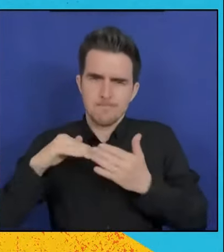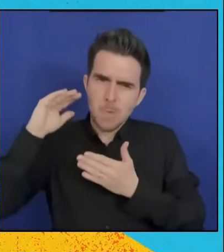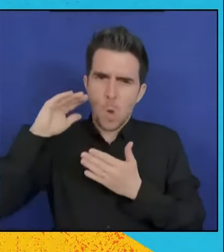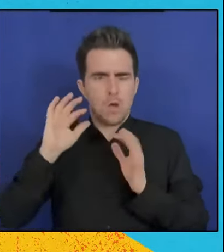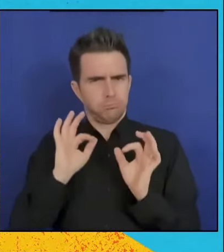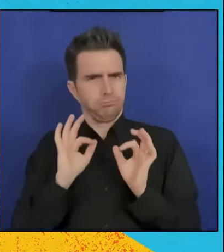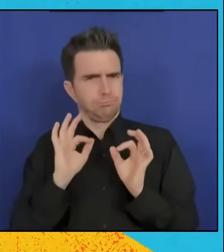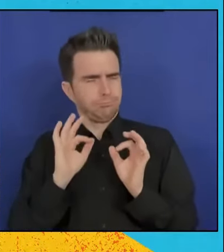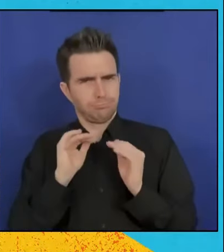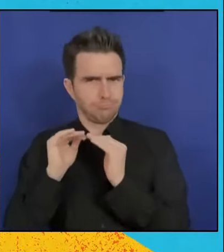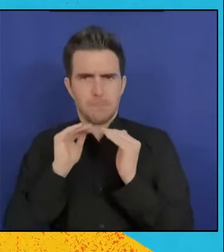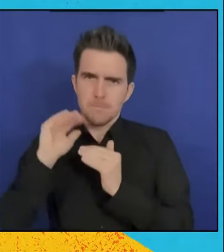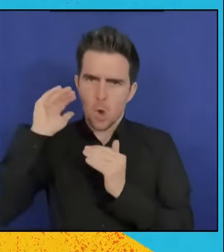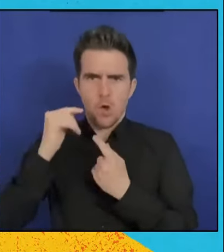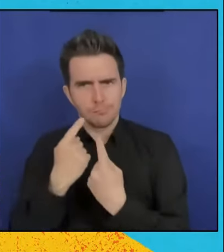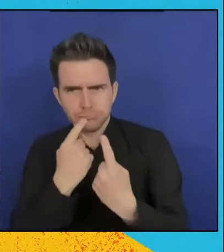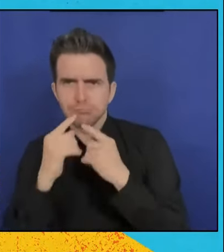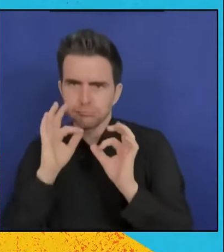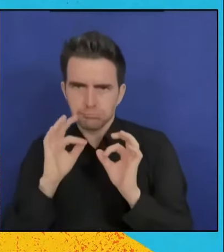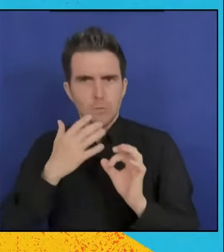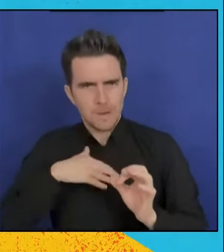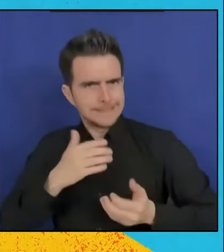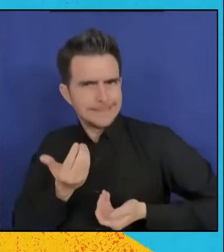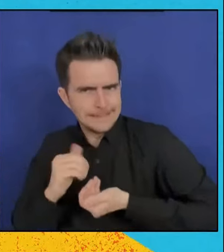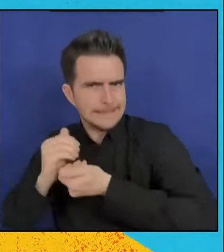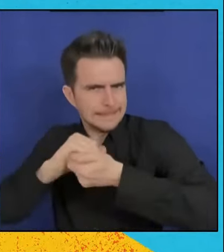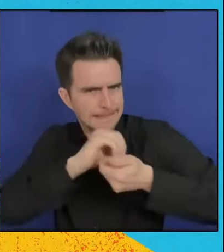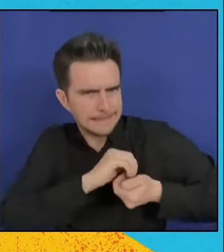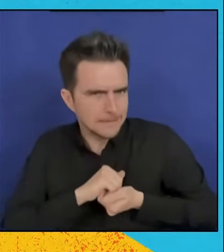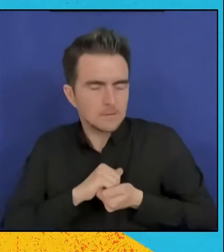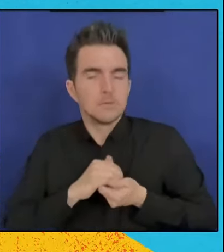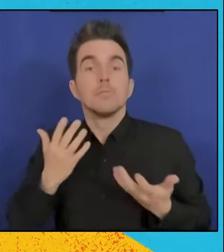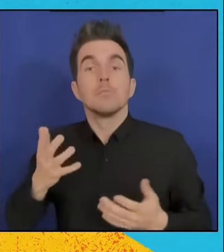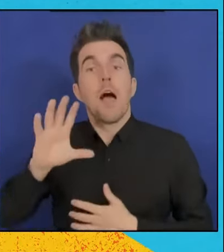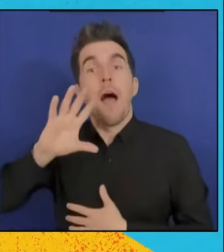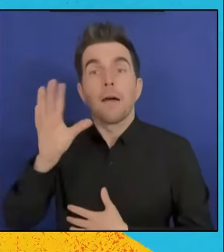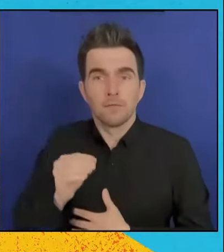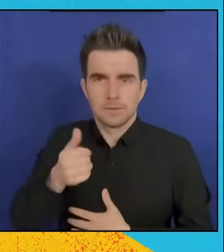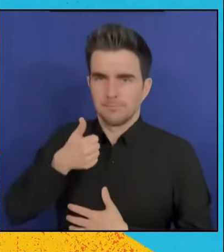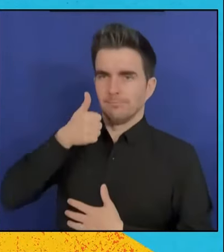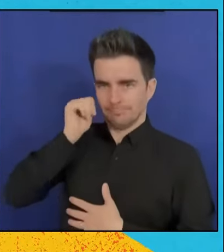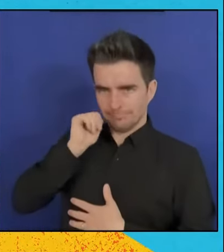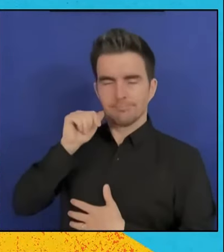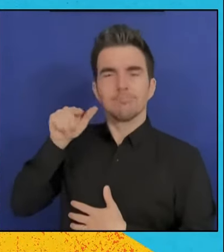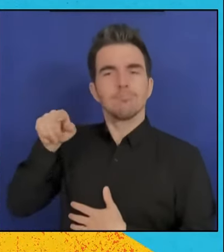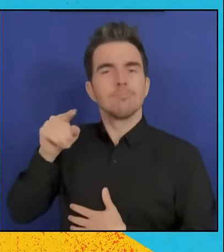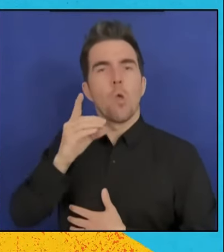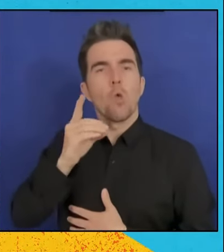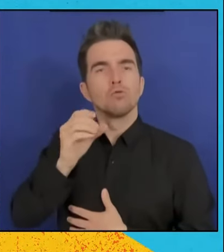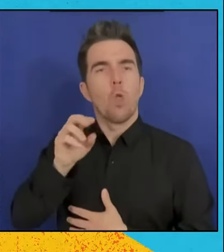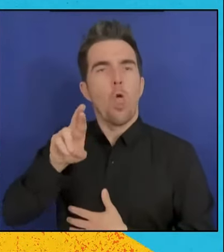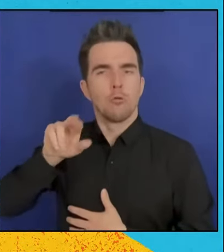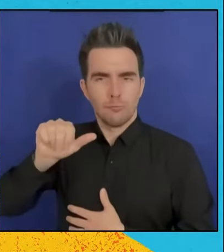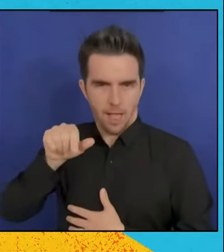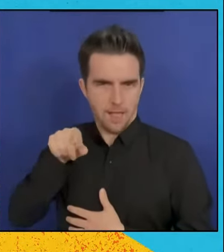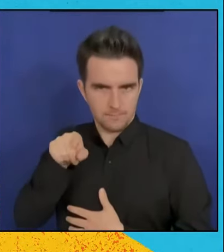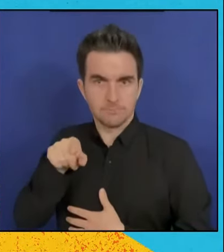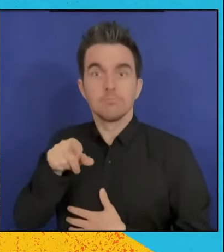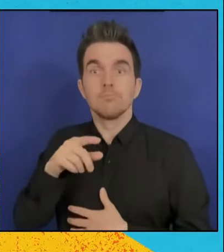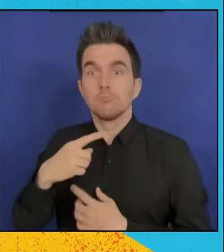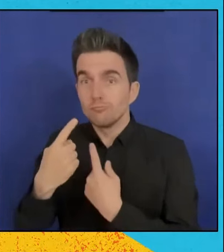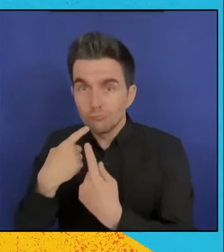Youth Connect in Africa. It's a movement that began out of Rwanda that UNDP was very privileged to support from the beginning. Today